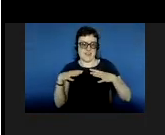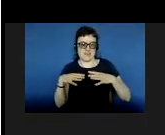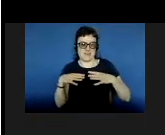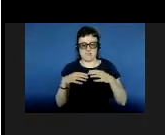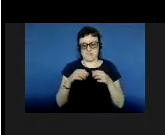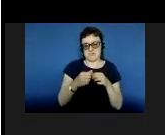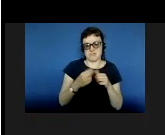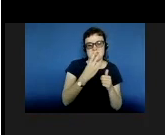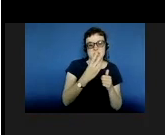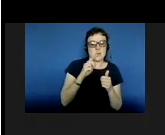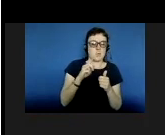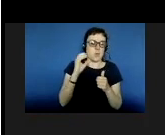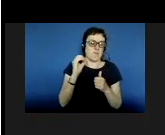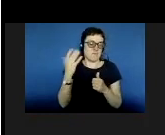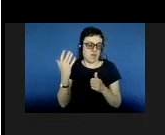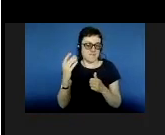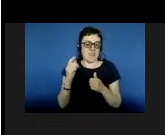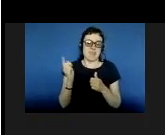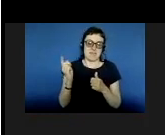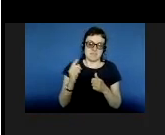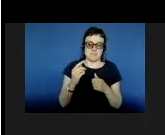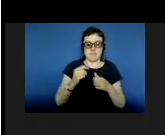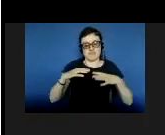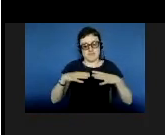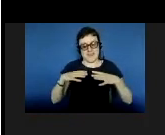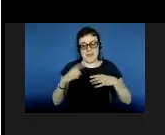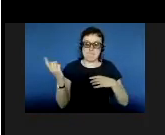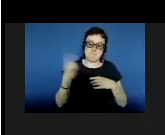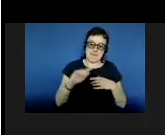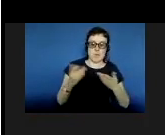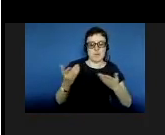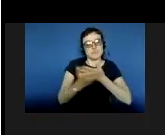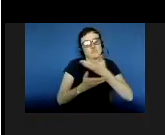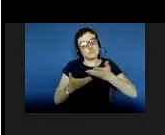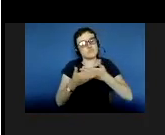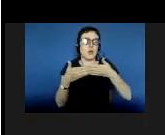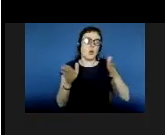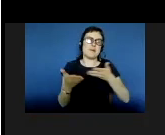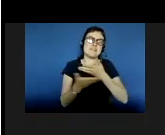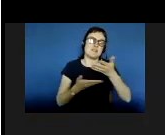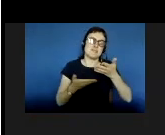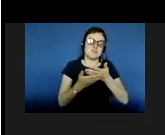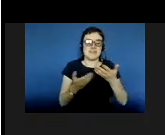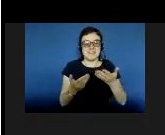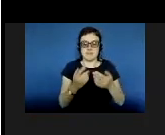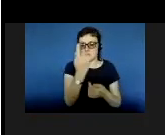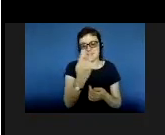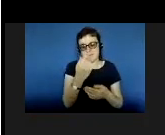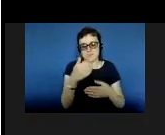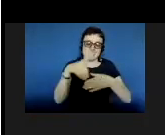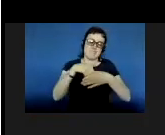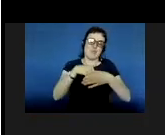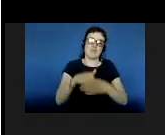2. And then we'll come back and we'll have a bit more of an open discussion session as well, when you can all get a bit more involved as well.